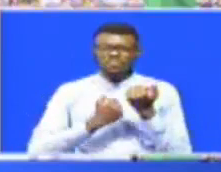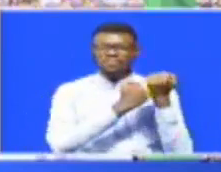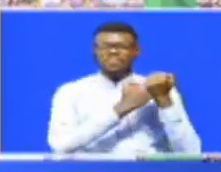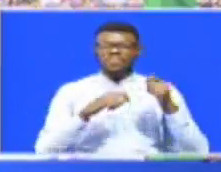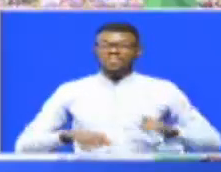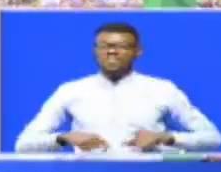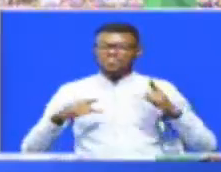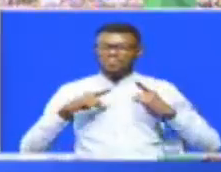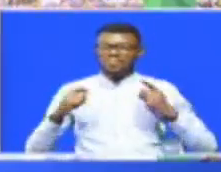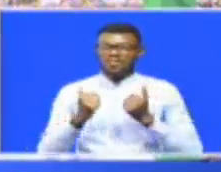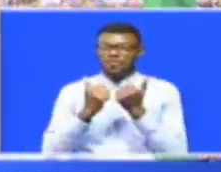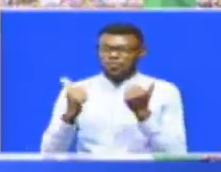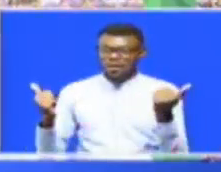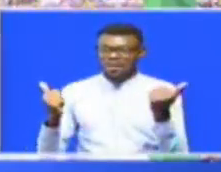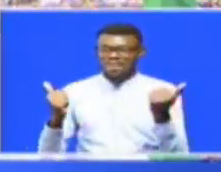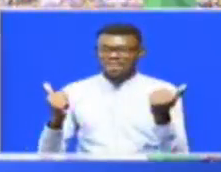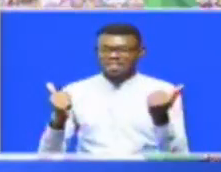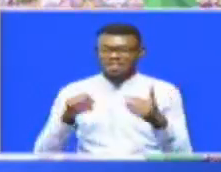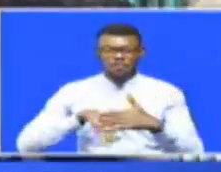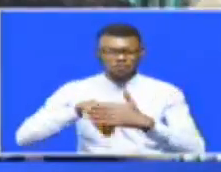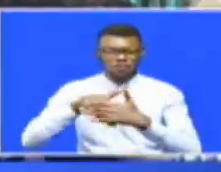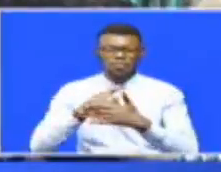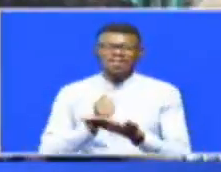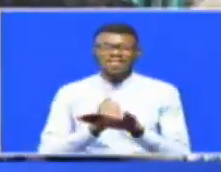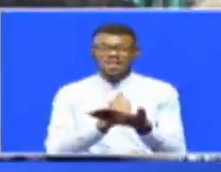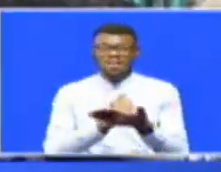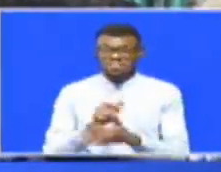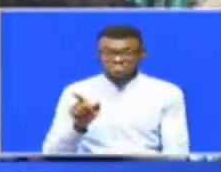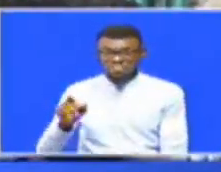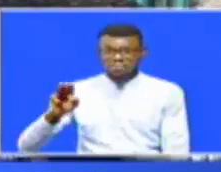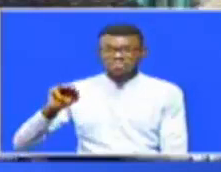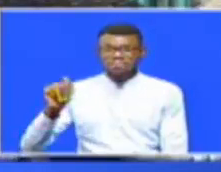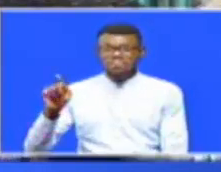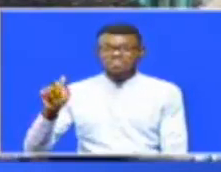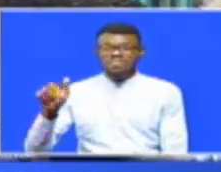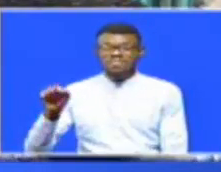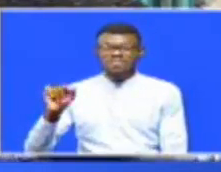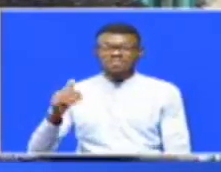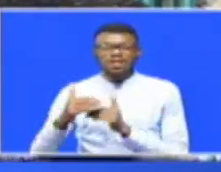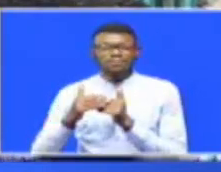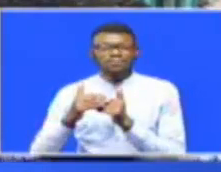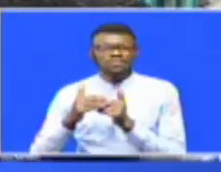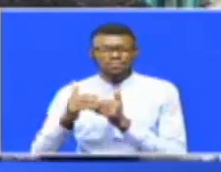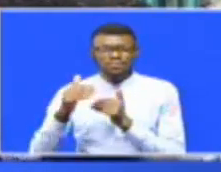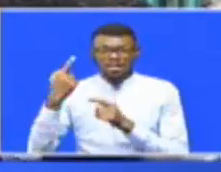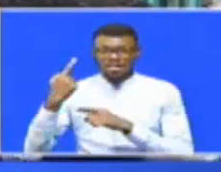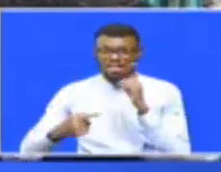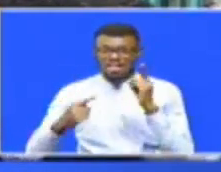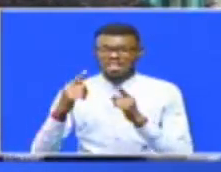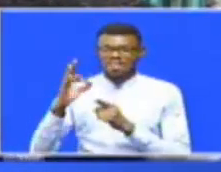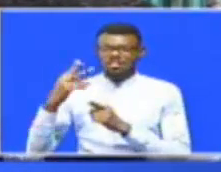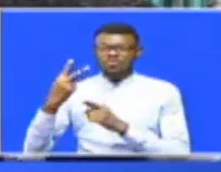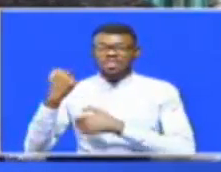mazuri sababu ya mpira. Yeah. Matasi will be clocking 32 years in 2021 and has